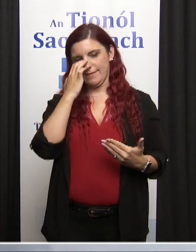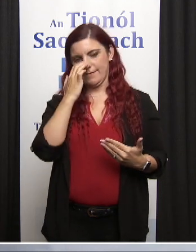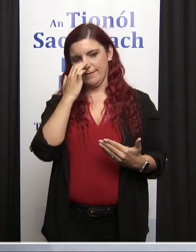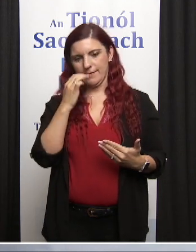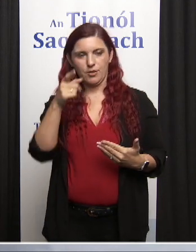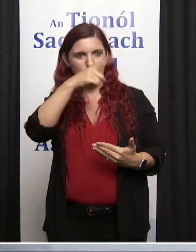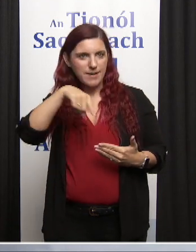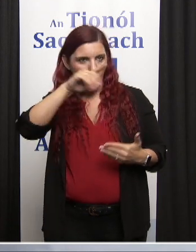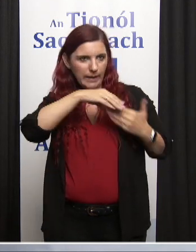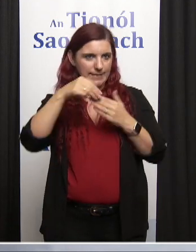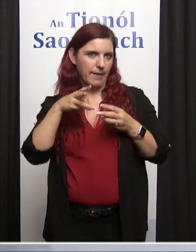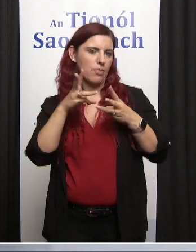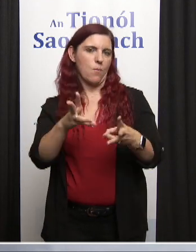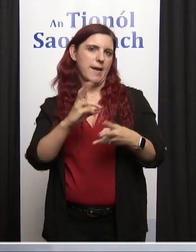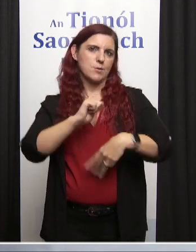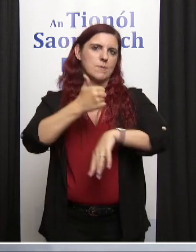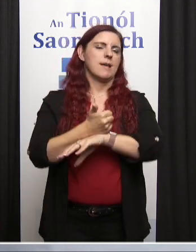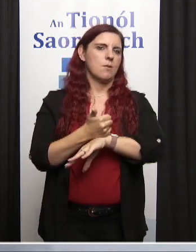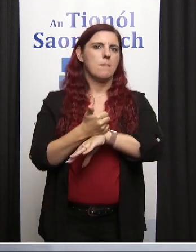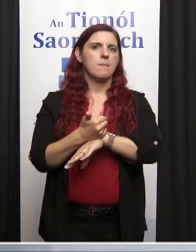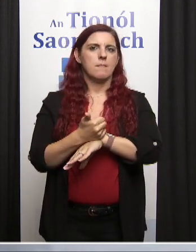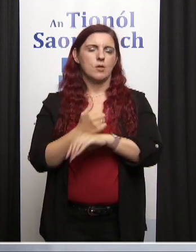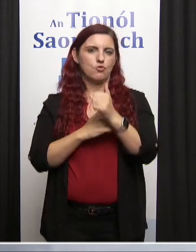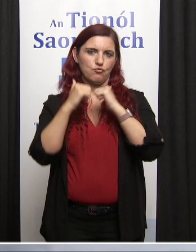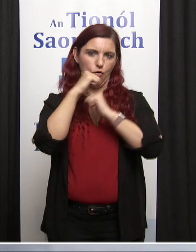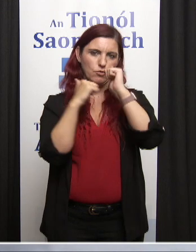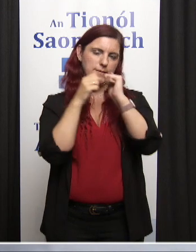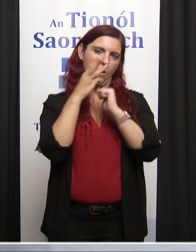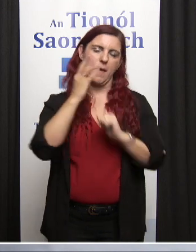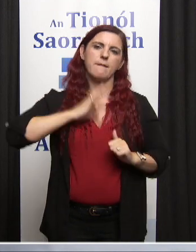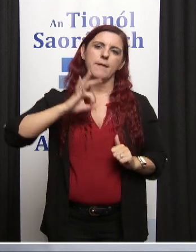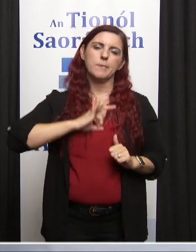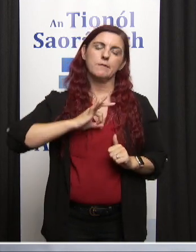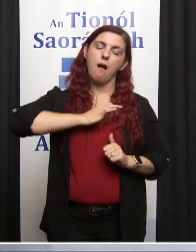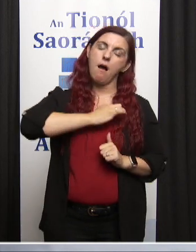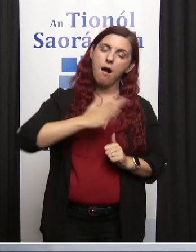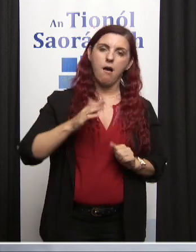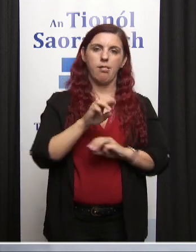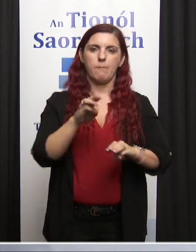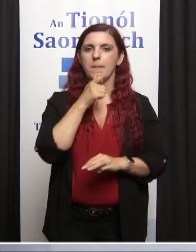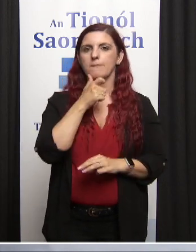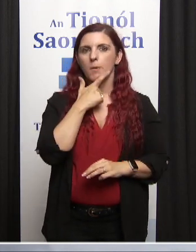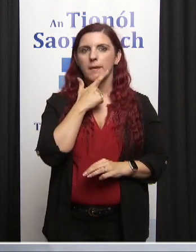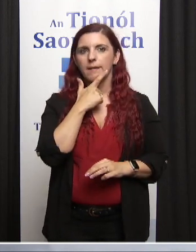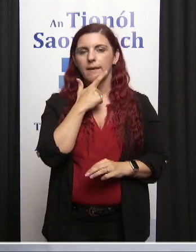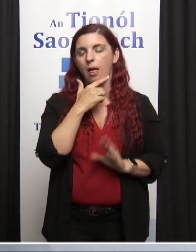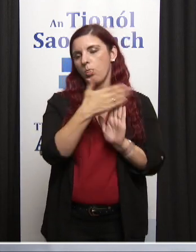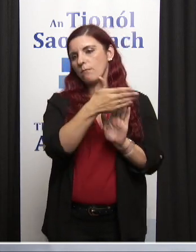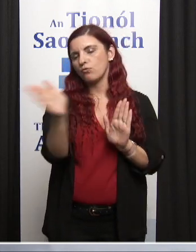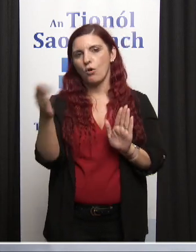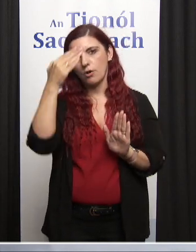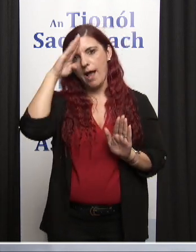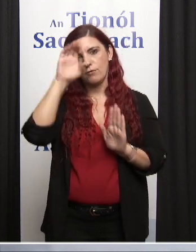blazing a trail to set up structures that will benefit all the citizens of Dublin and the wider Irish